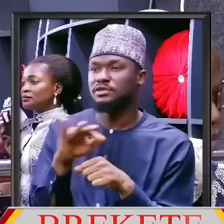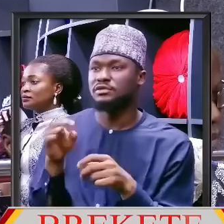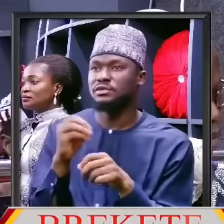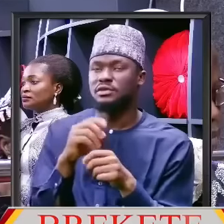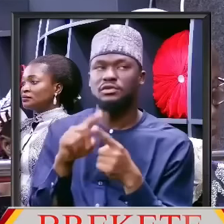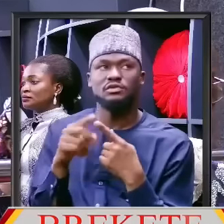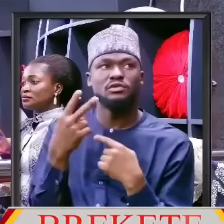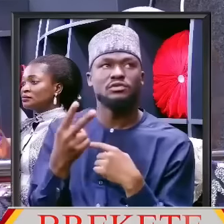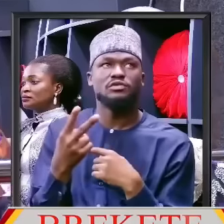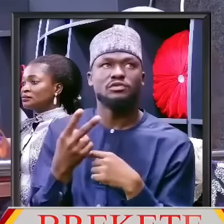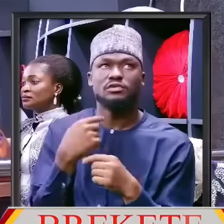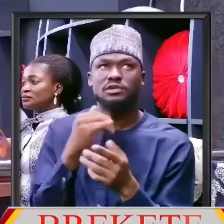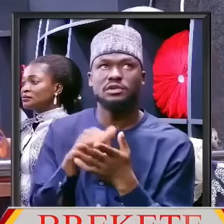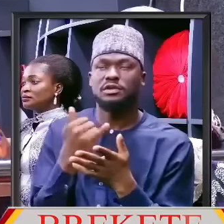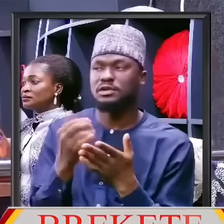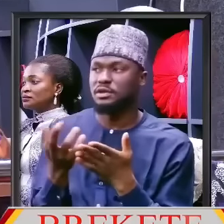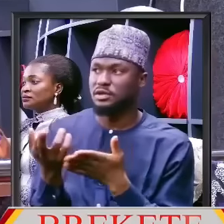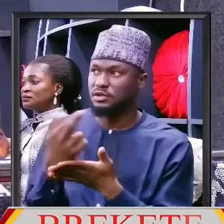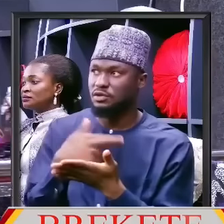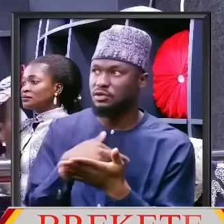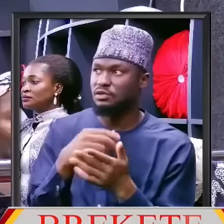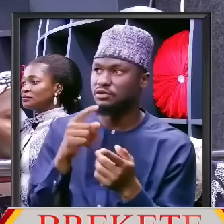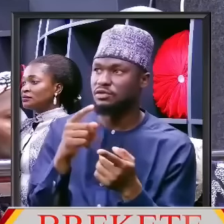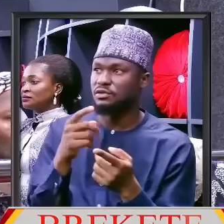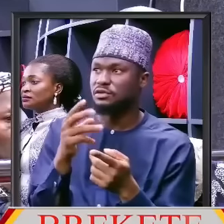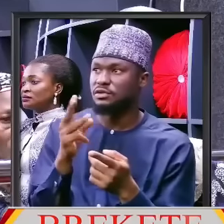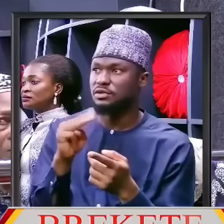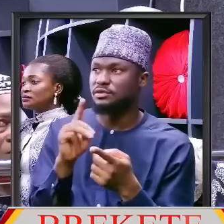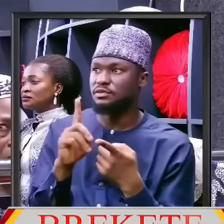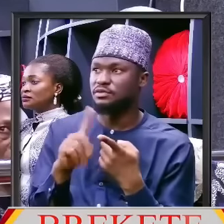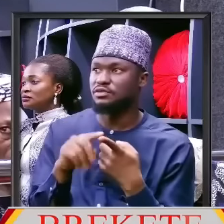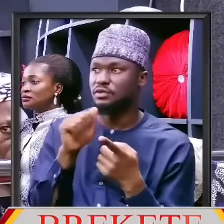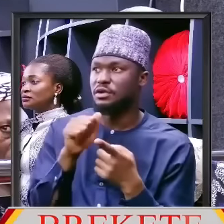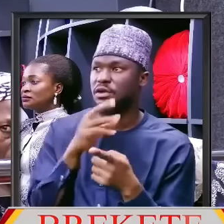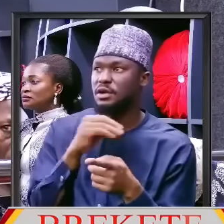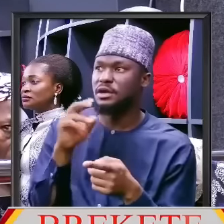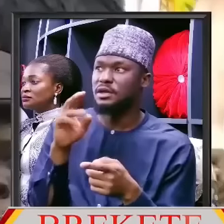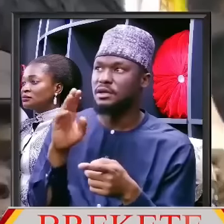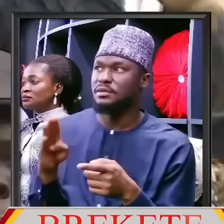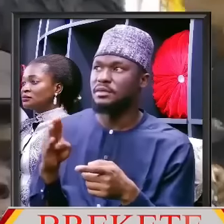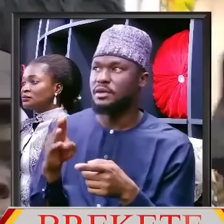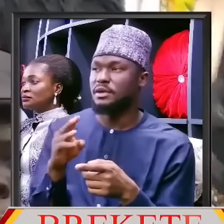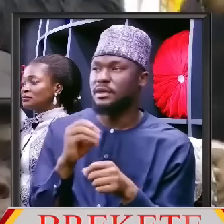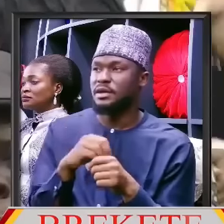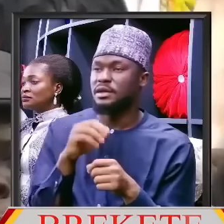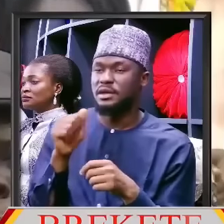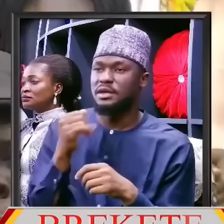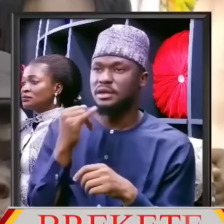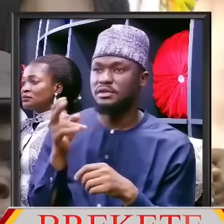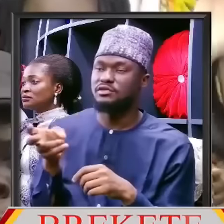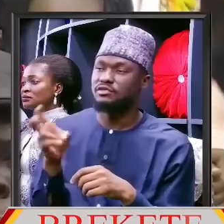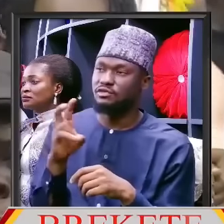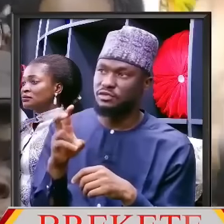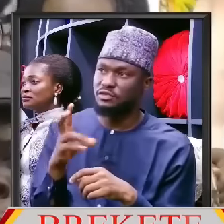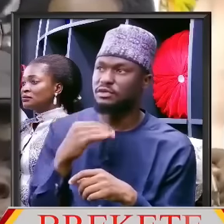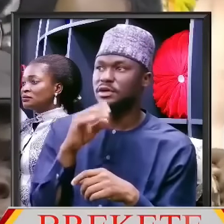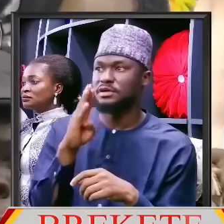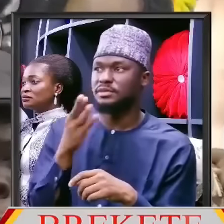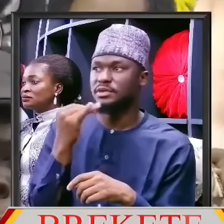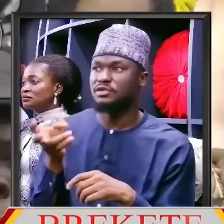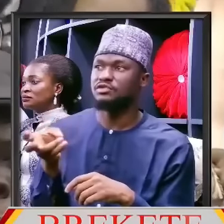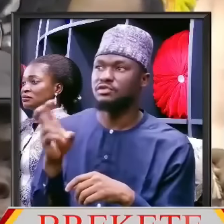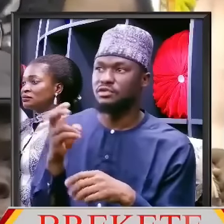again. Say, okay, they don't revert back to A and B. But inside A, there's 200 and something. Inside B, there's 200